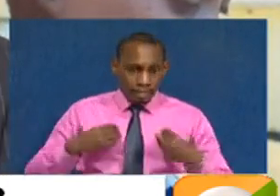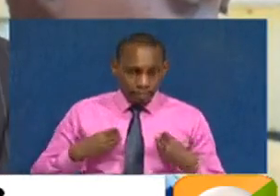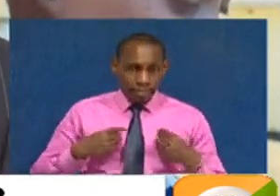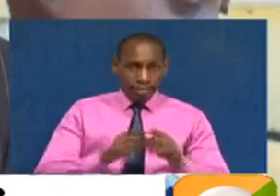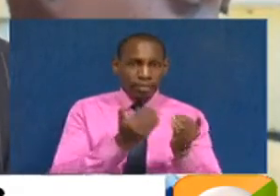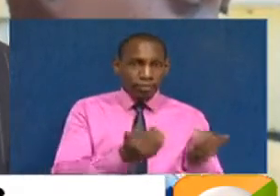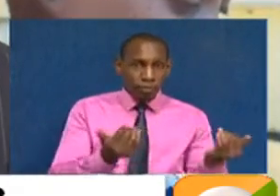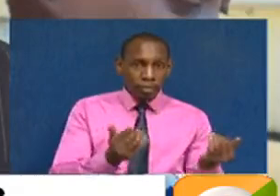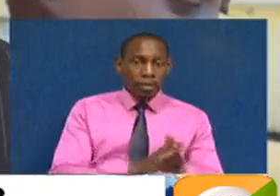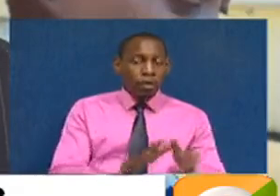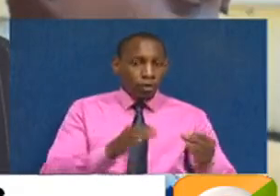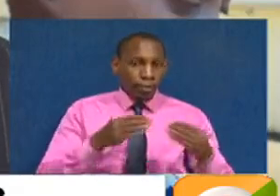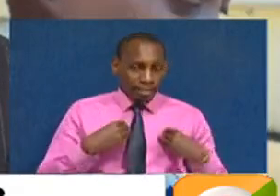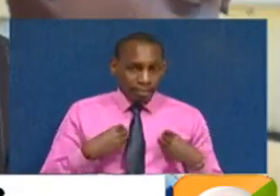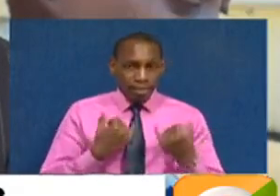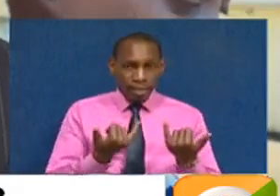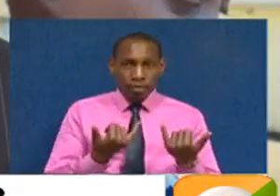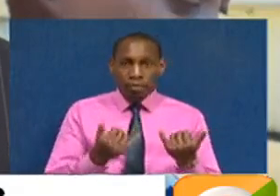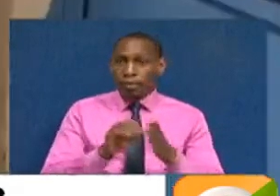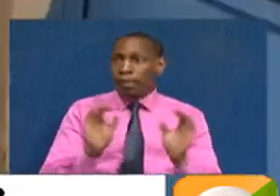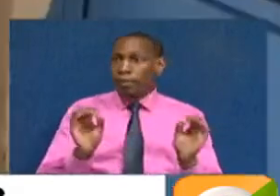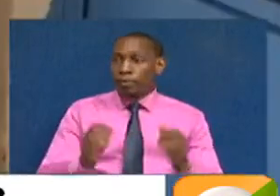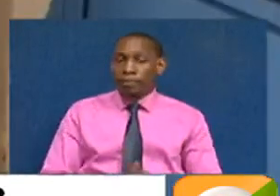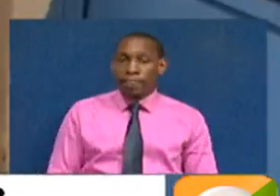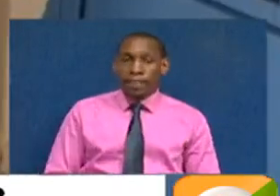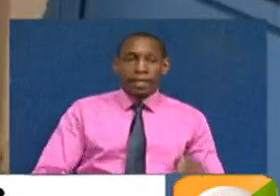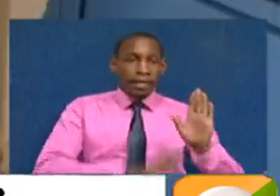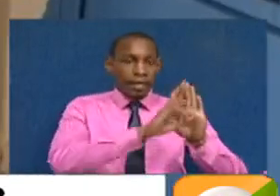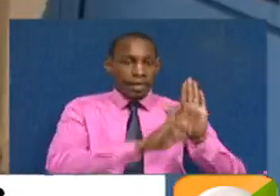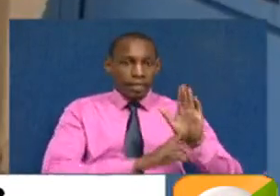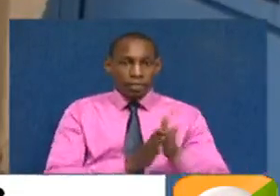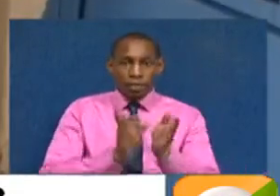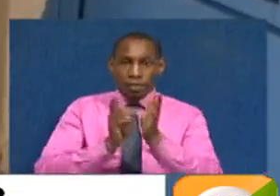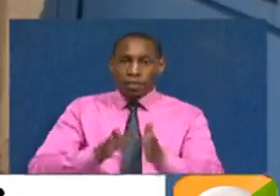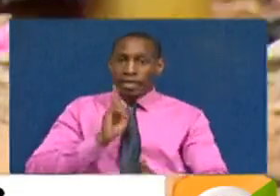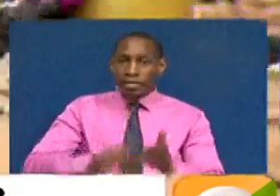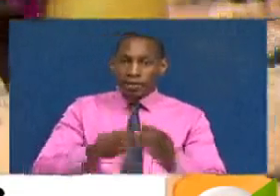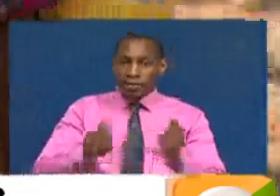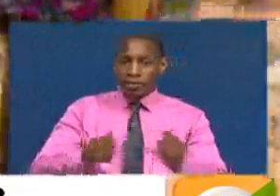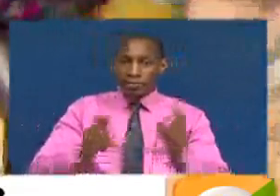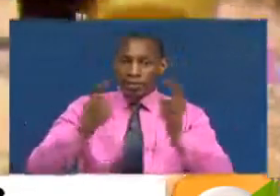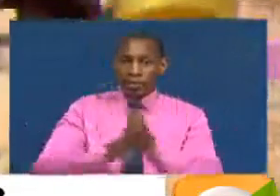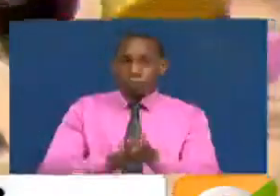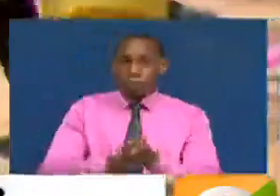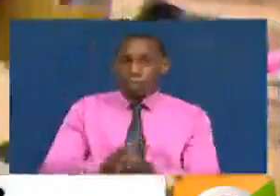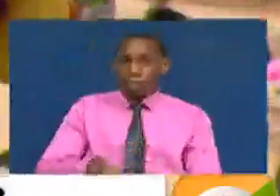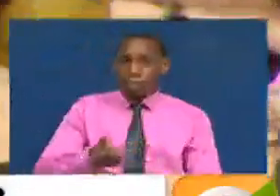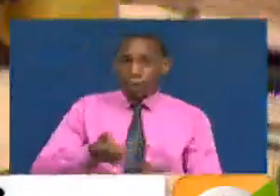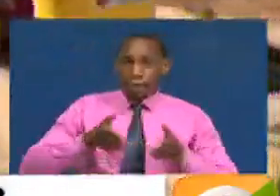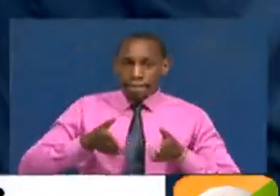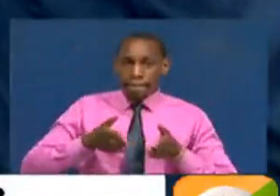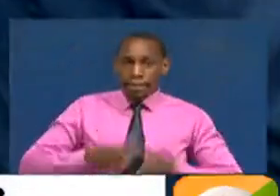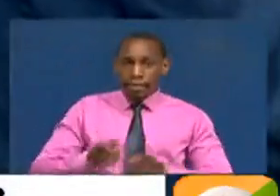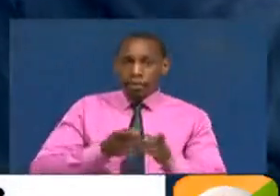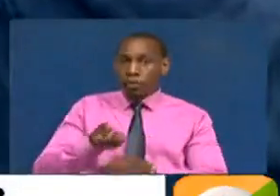long as the children are attuned to it, then there should be no problems. The guidelines, Dr. Kaluti says, will address issues of contraception use among